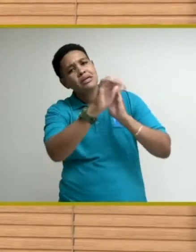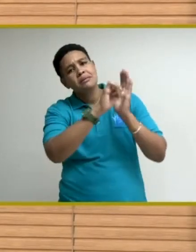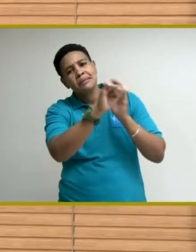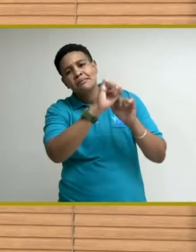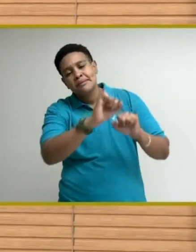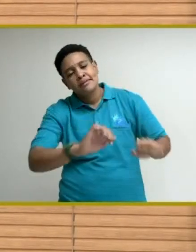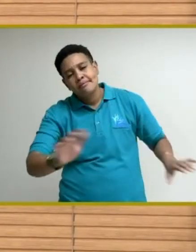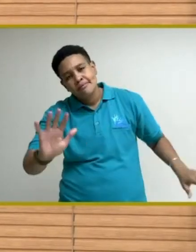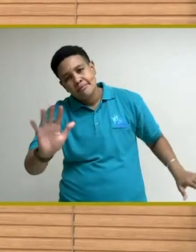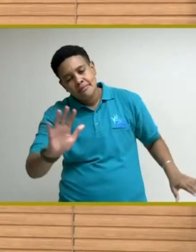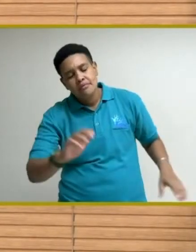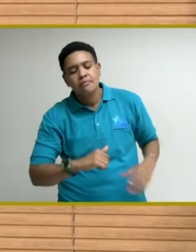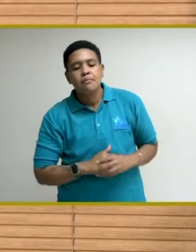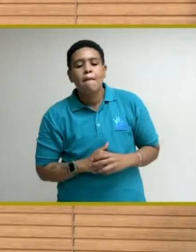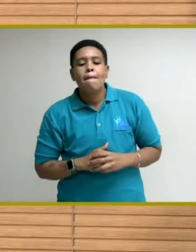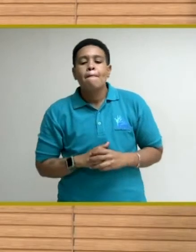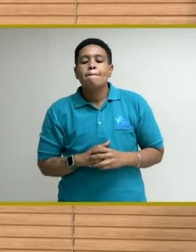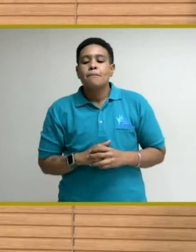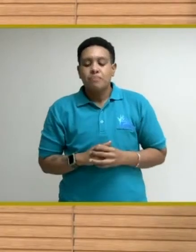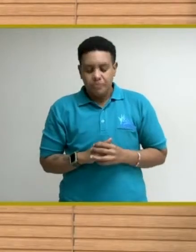system. And so